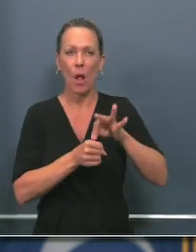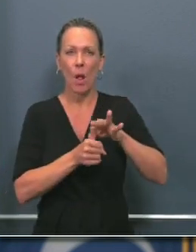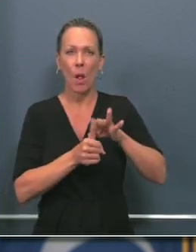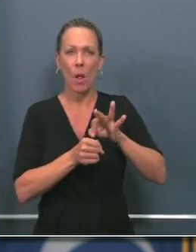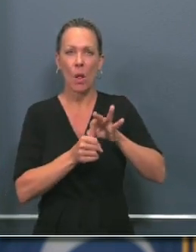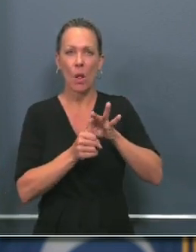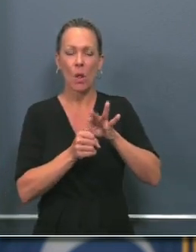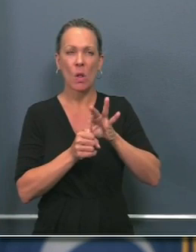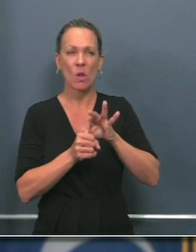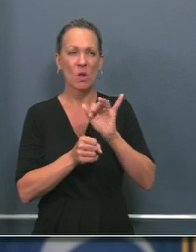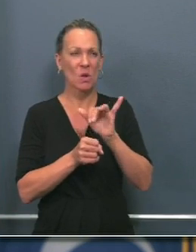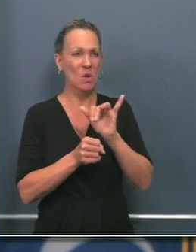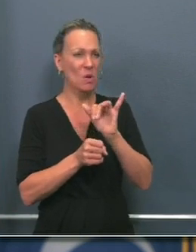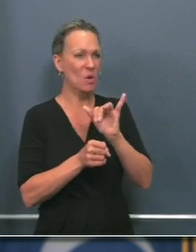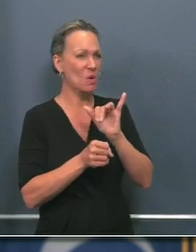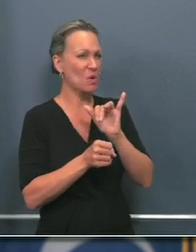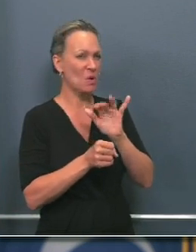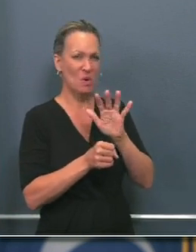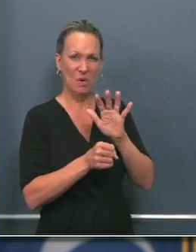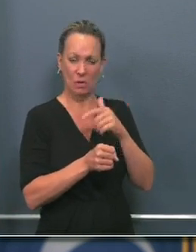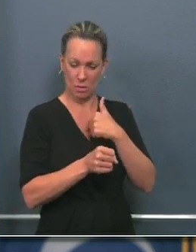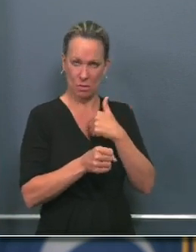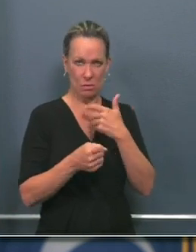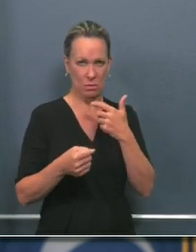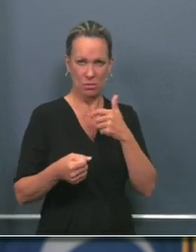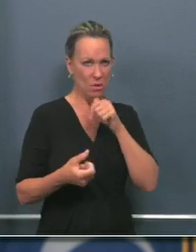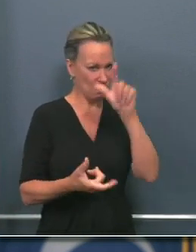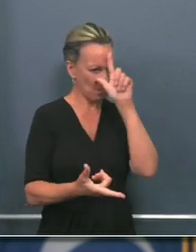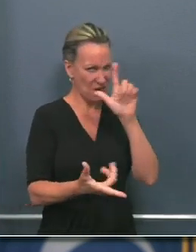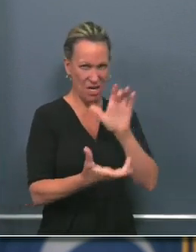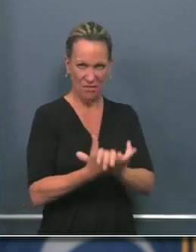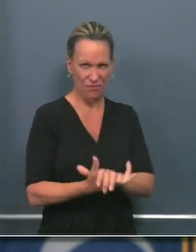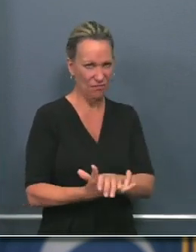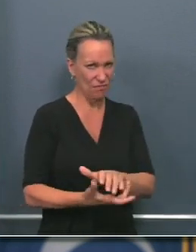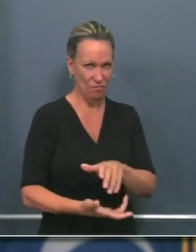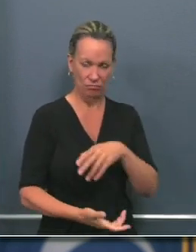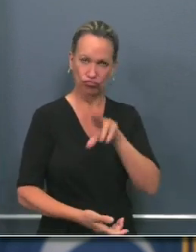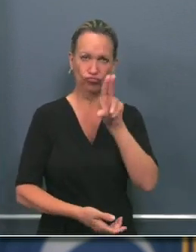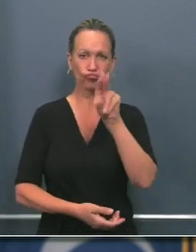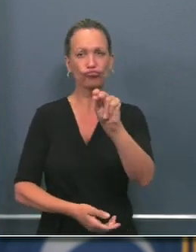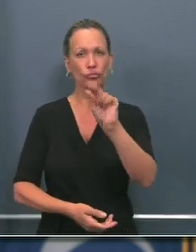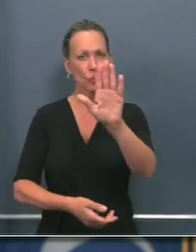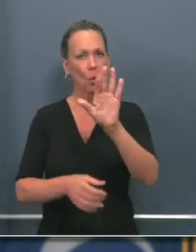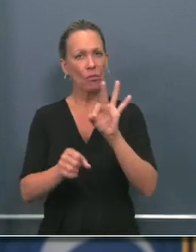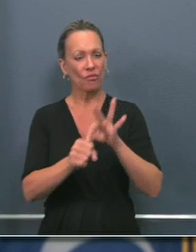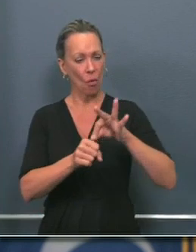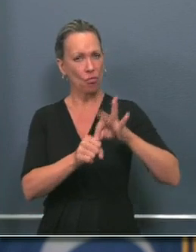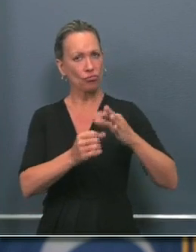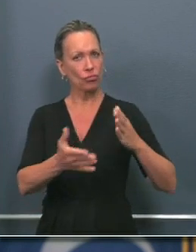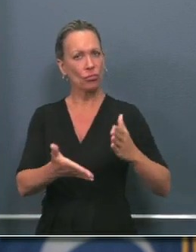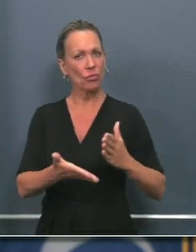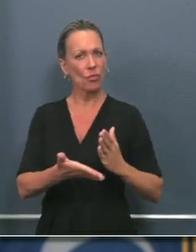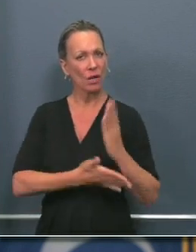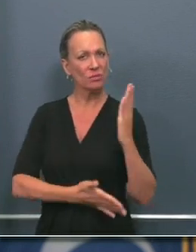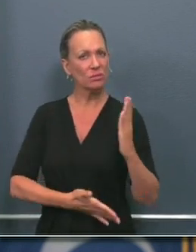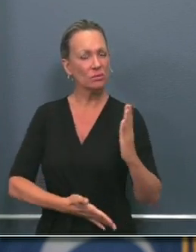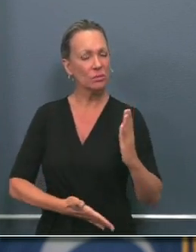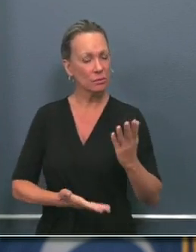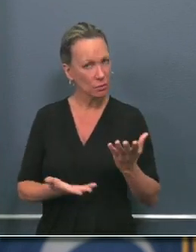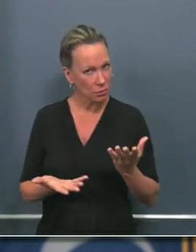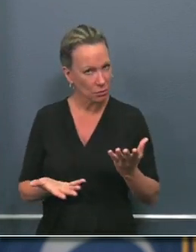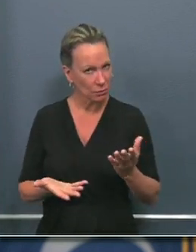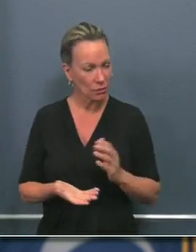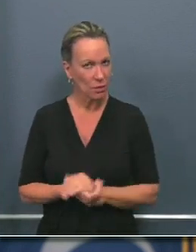right, hard-fought right. Just had Memorial Day weekend. People literally living and dying to protect your